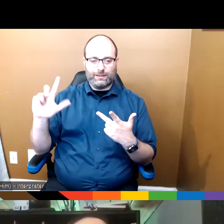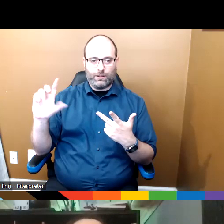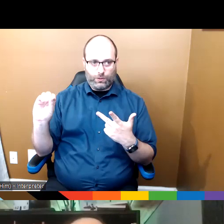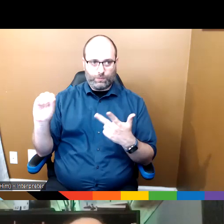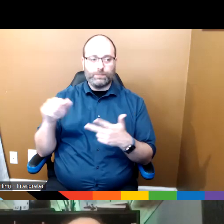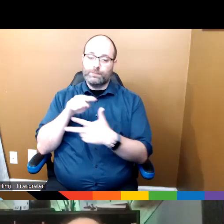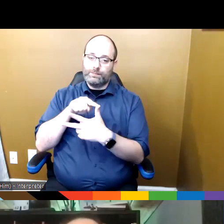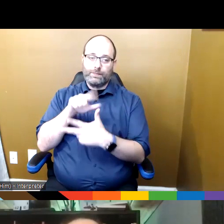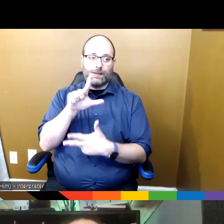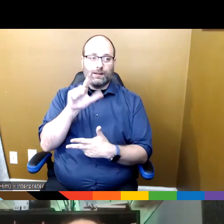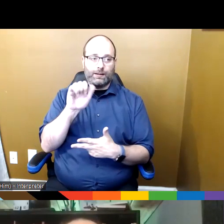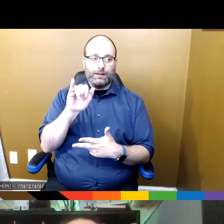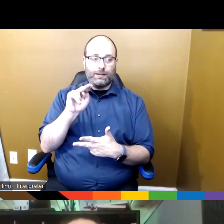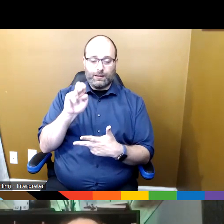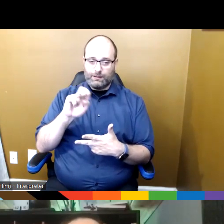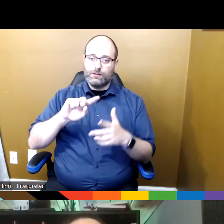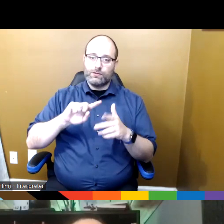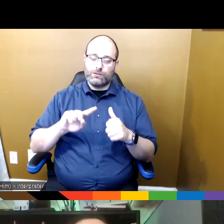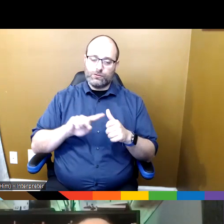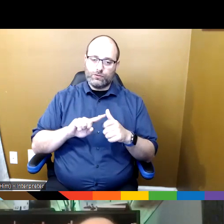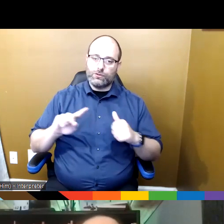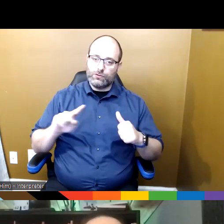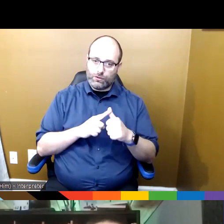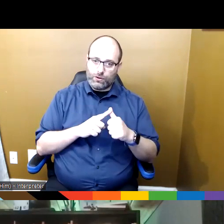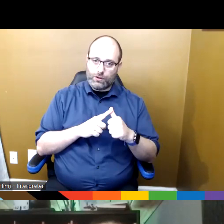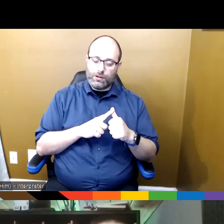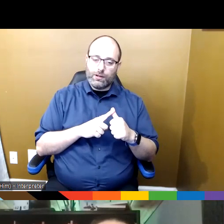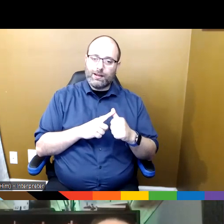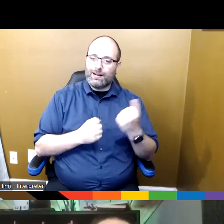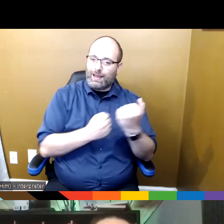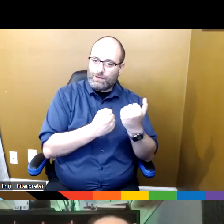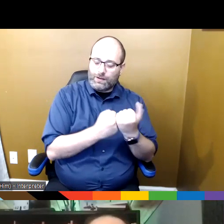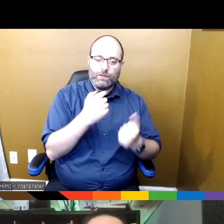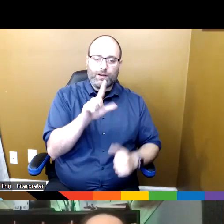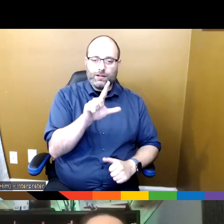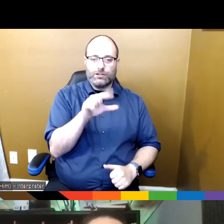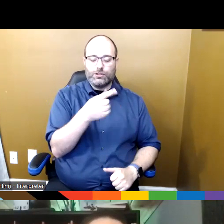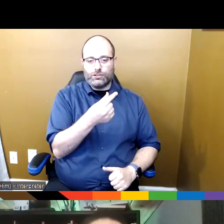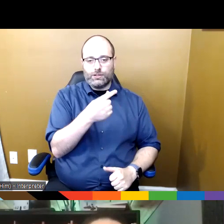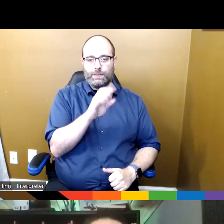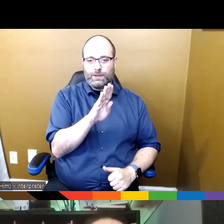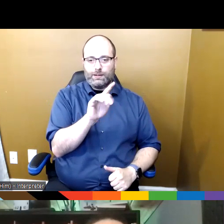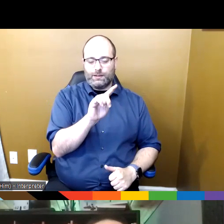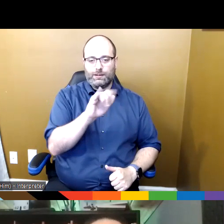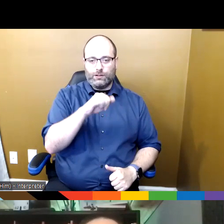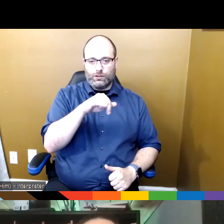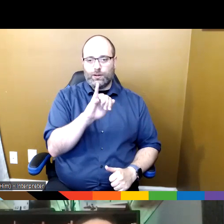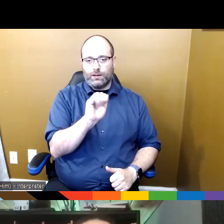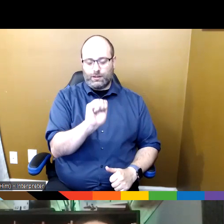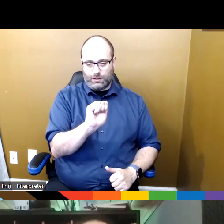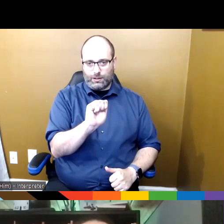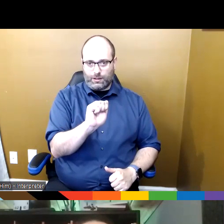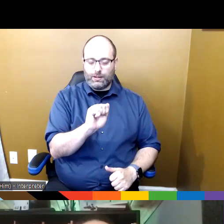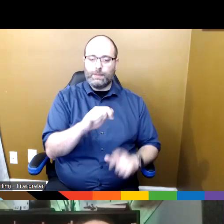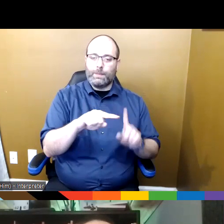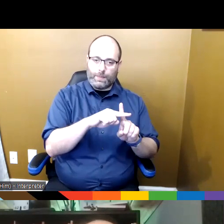his work as an organizer and advocate for the LGBTQIA+ community in 2006, working with GLSEN of